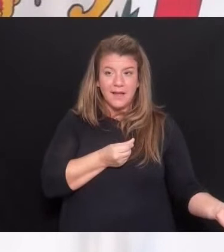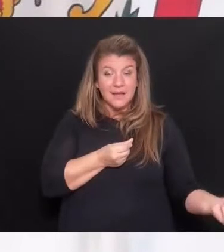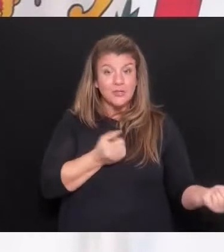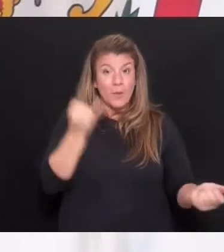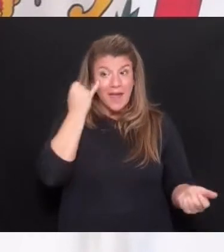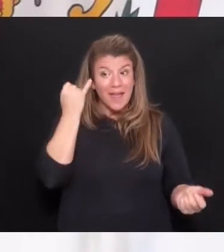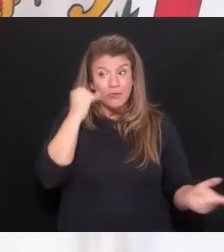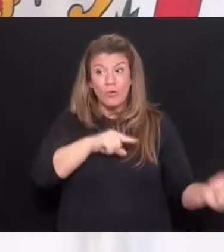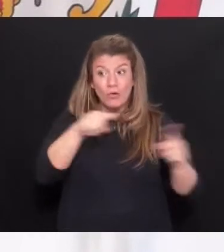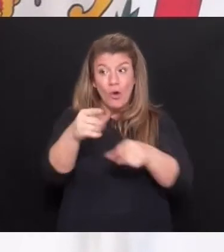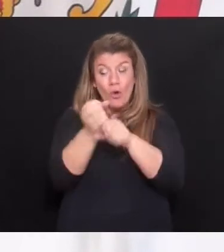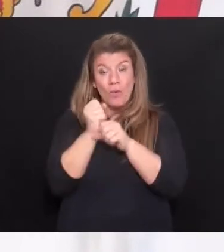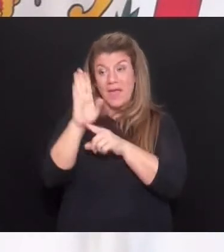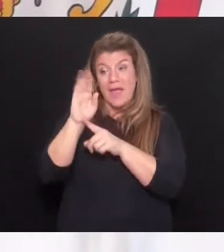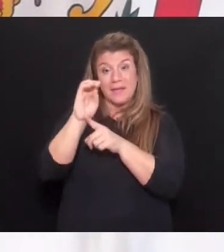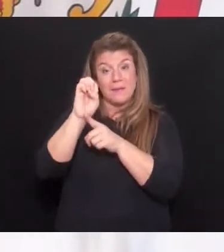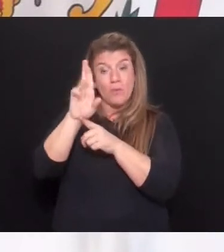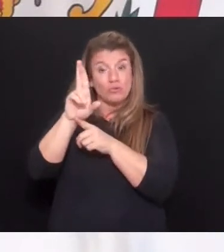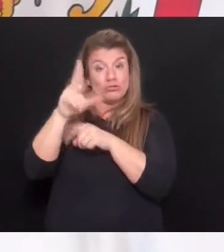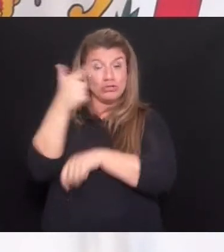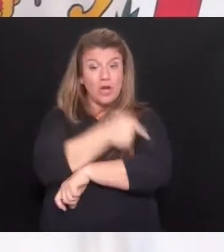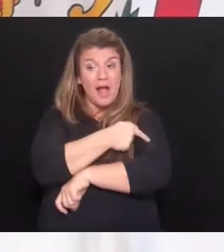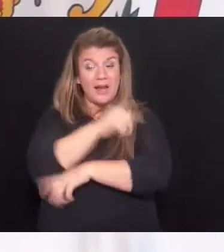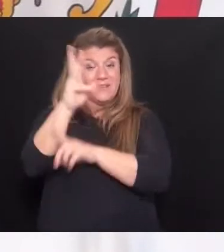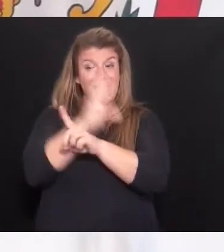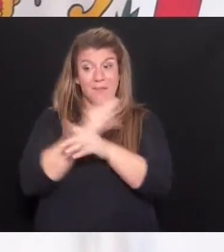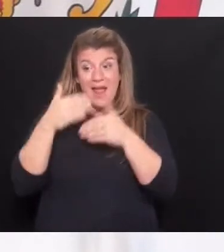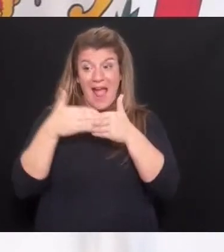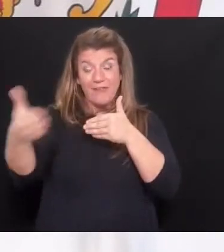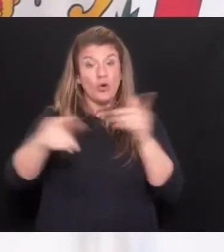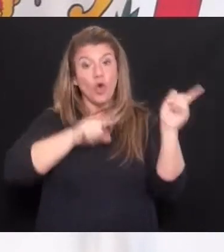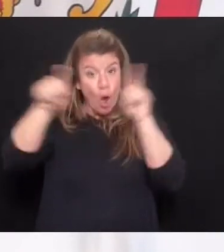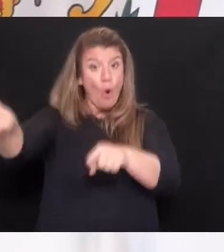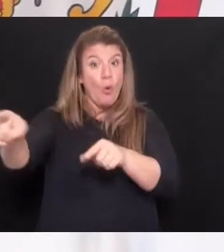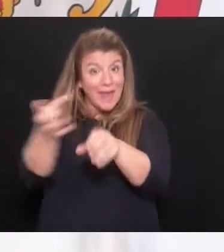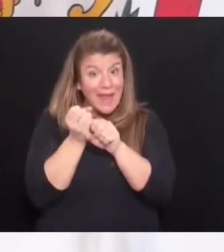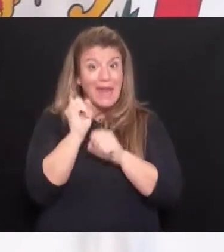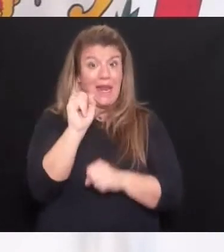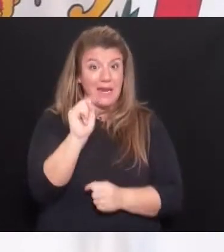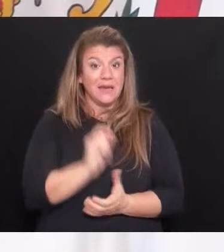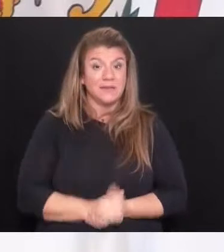get that booster shot and you're 6 months out, it's what you should be doing.